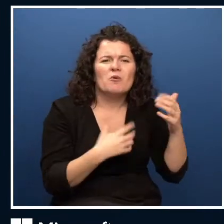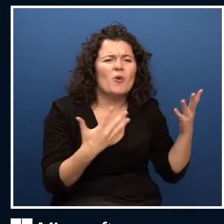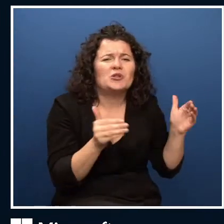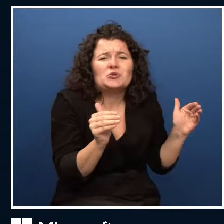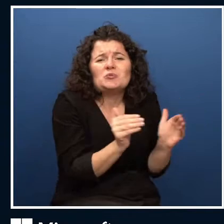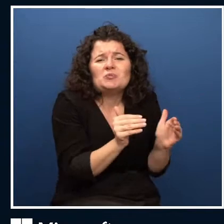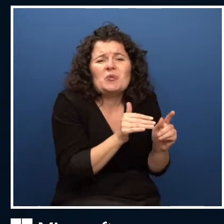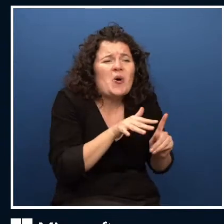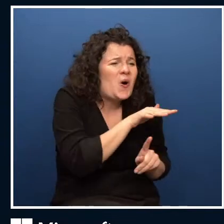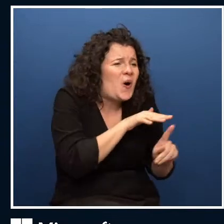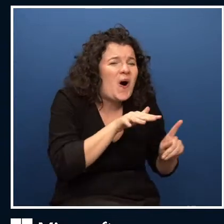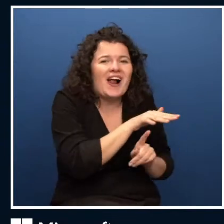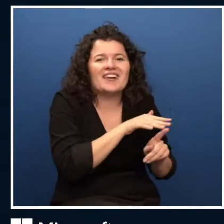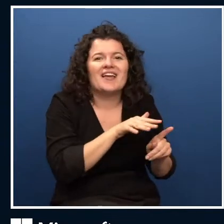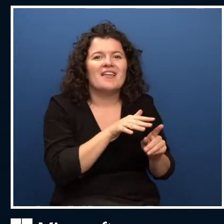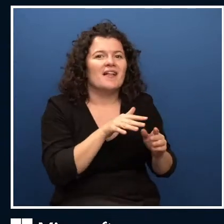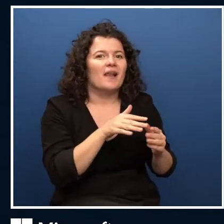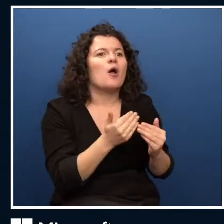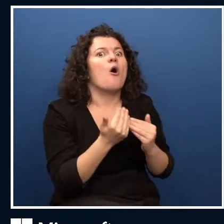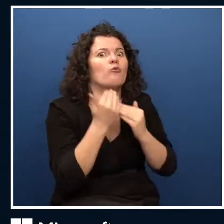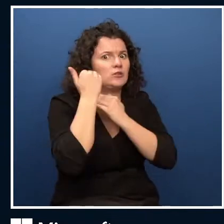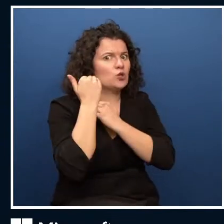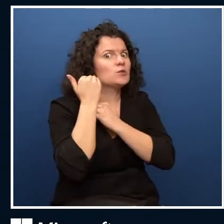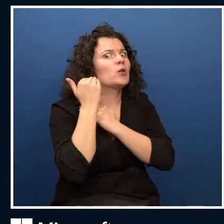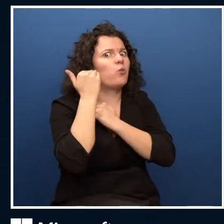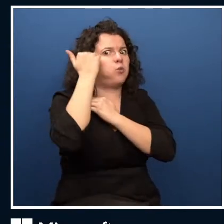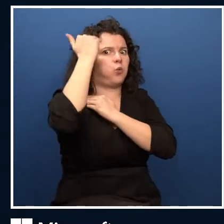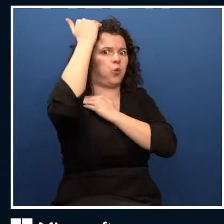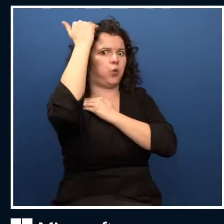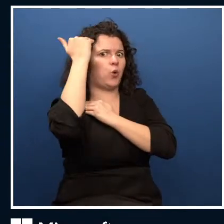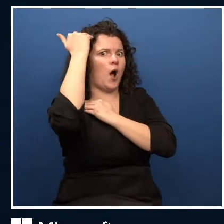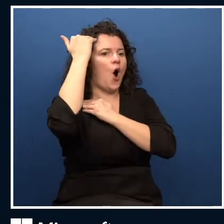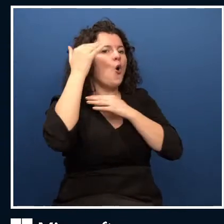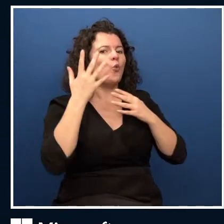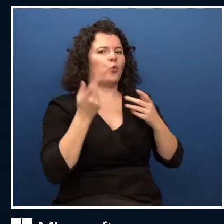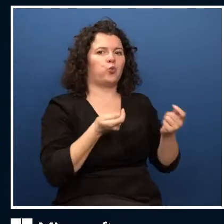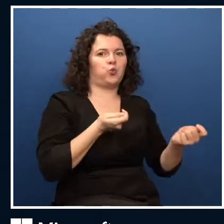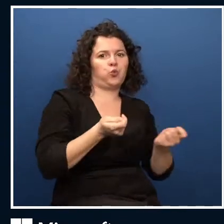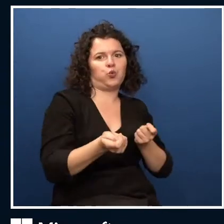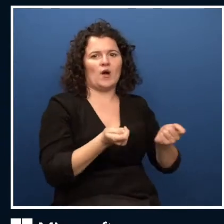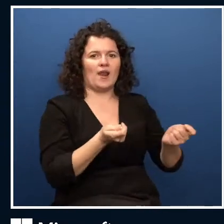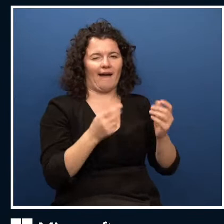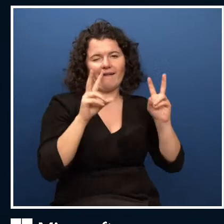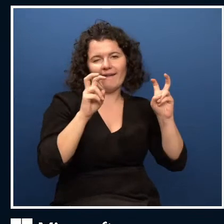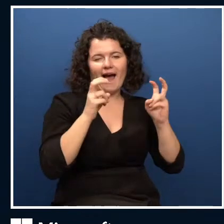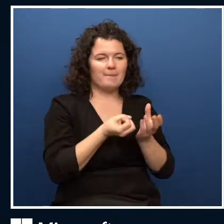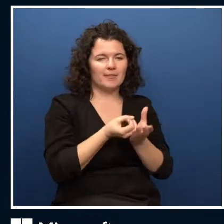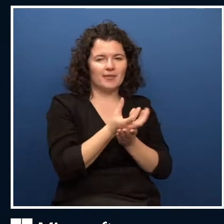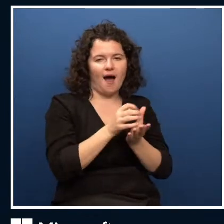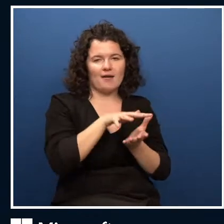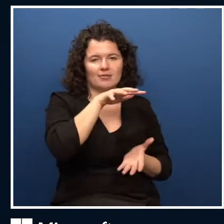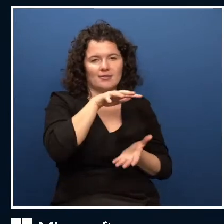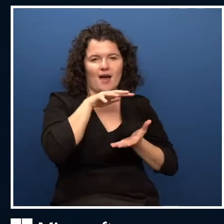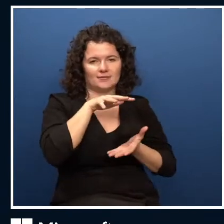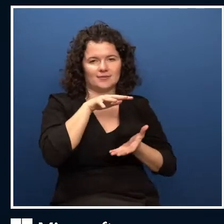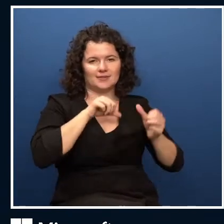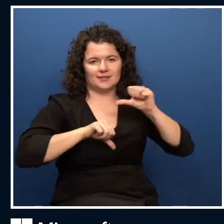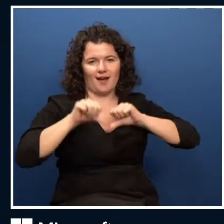given more responsibility. So I was, as kind of the data science intern for the project, I was working right with